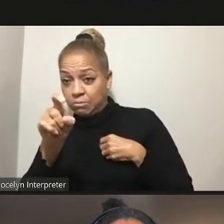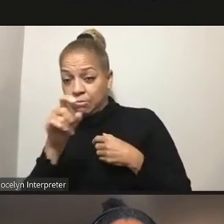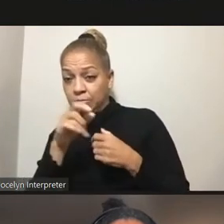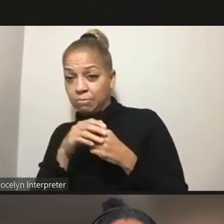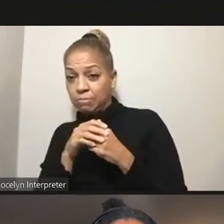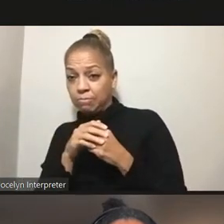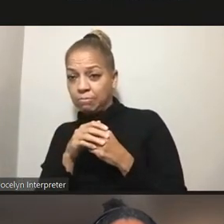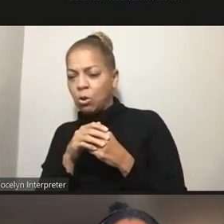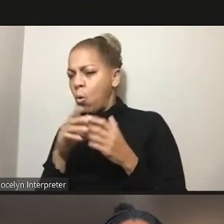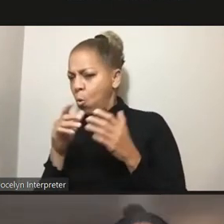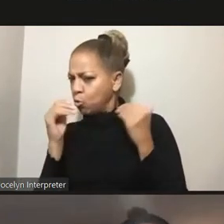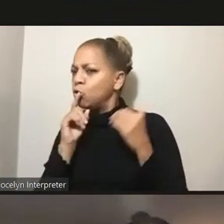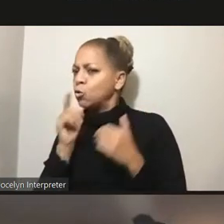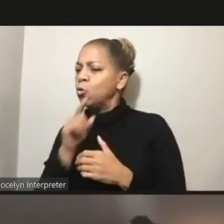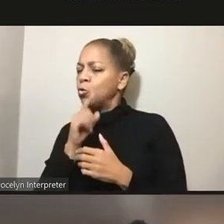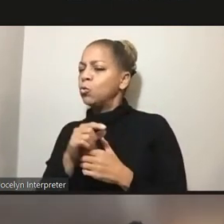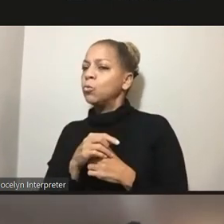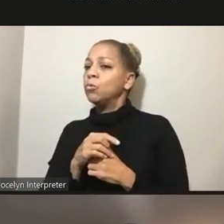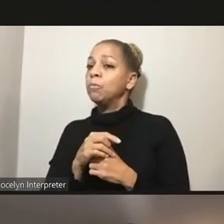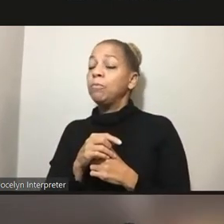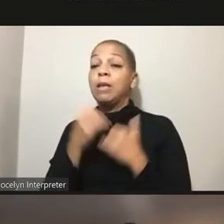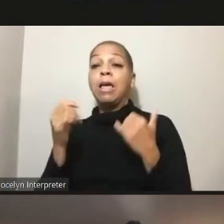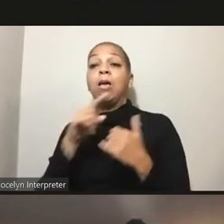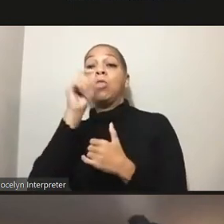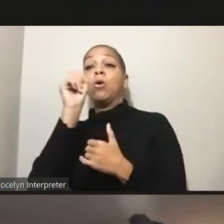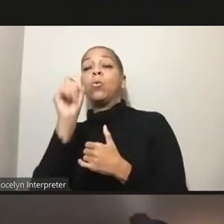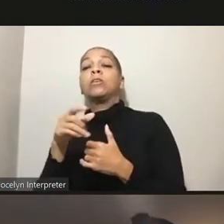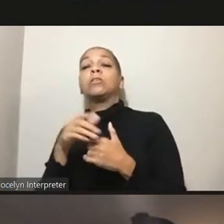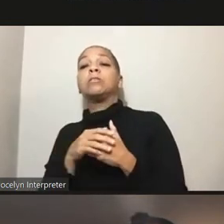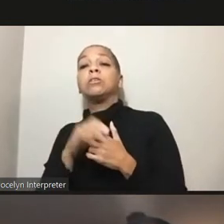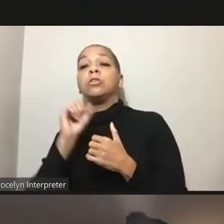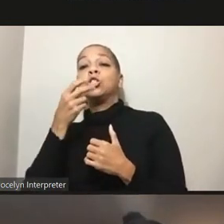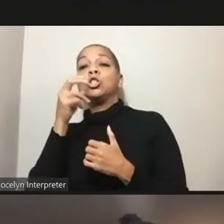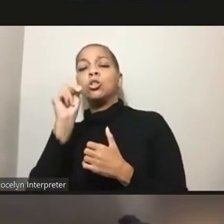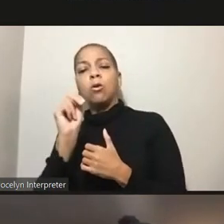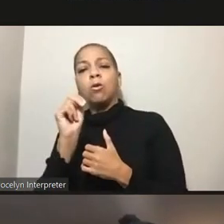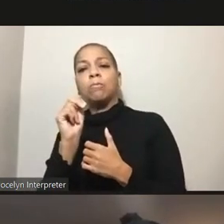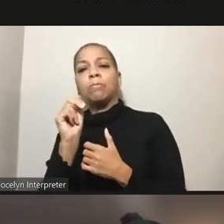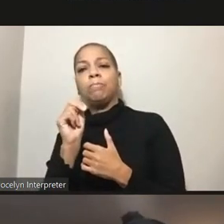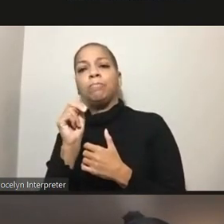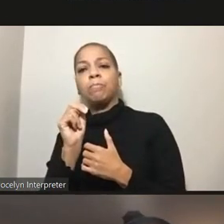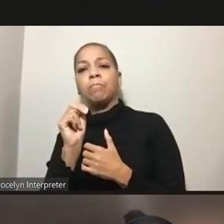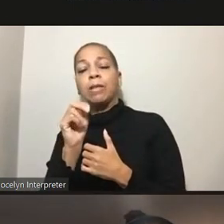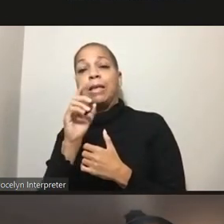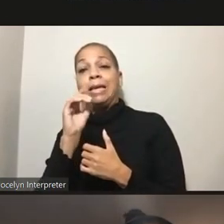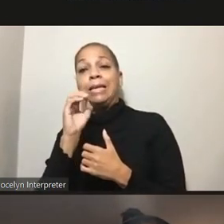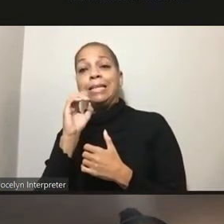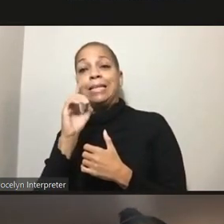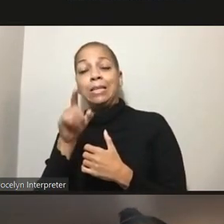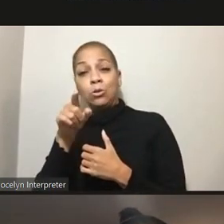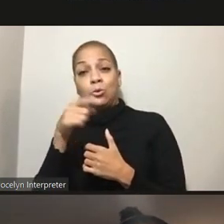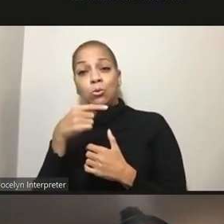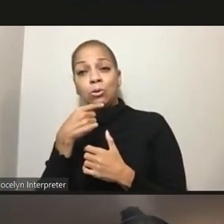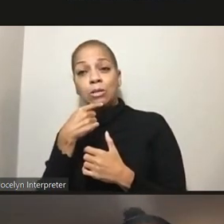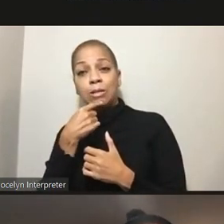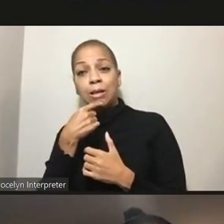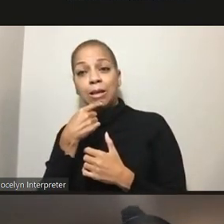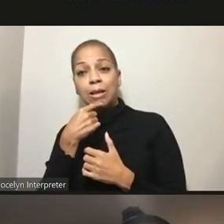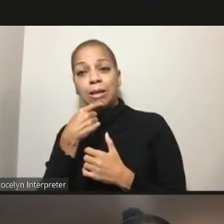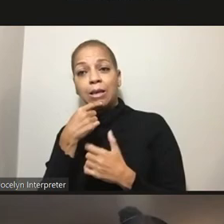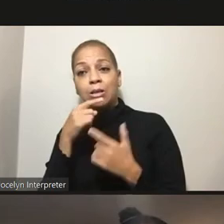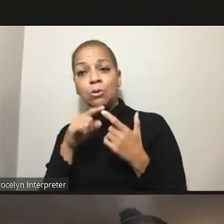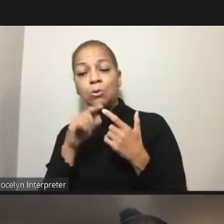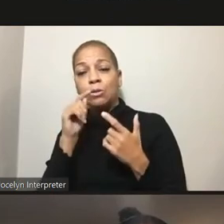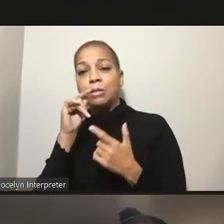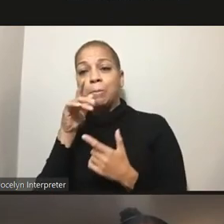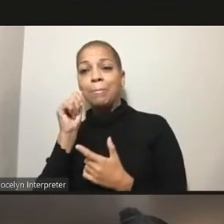Oh, I'm happy to. So the question is, what would you or did you say to Tamir Rice's mother